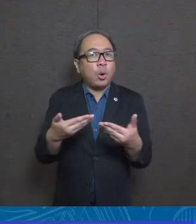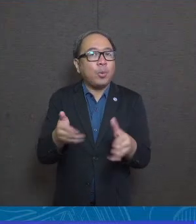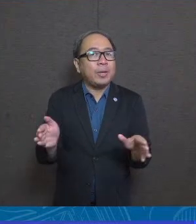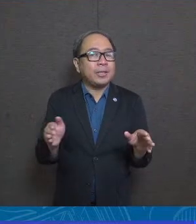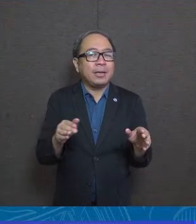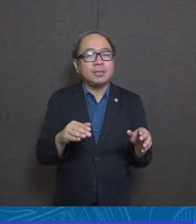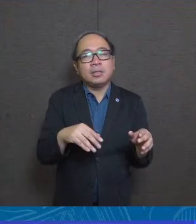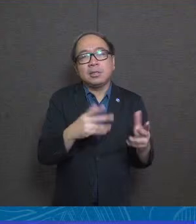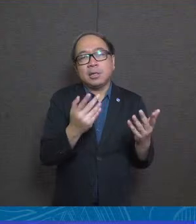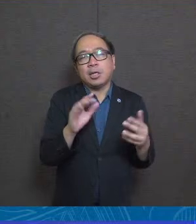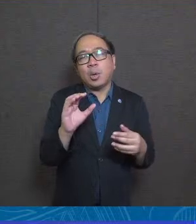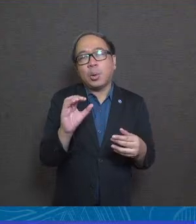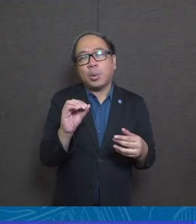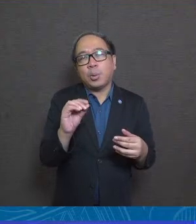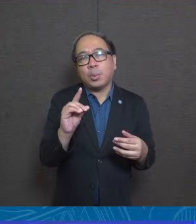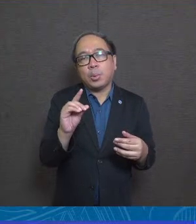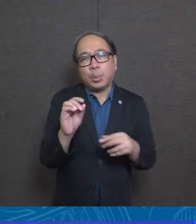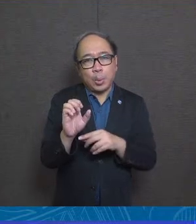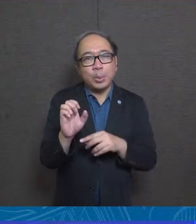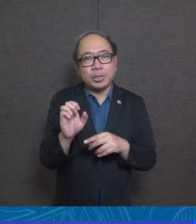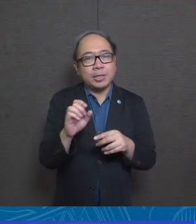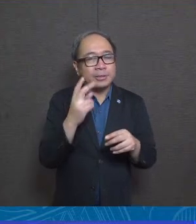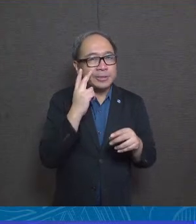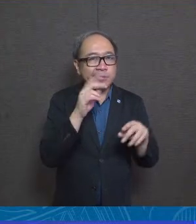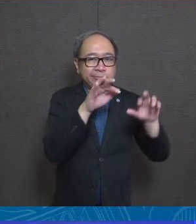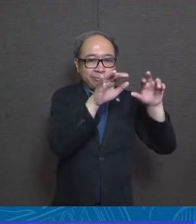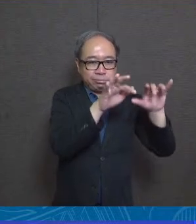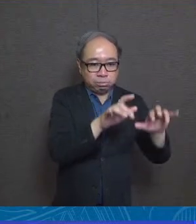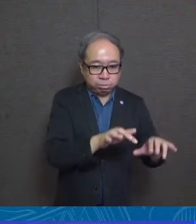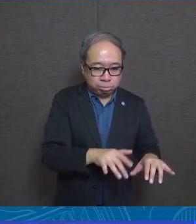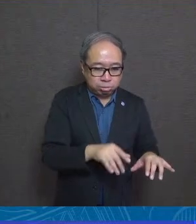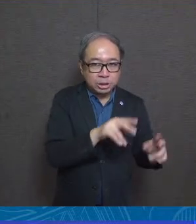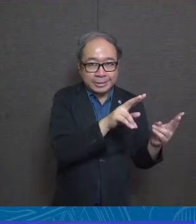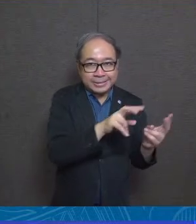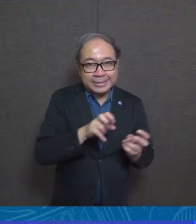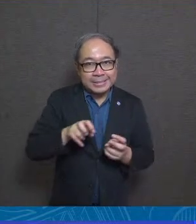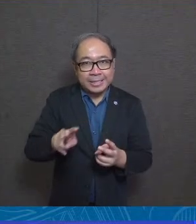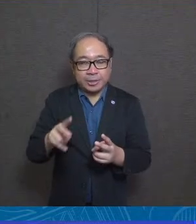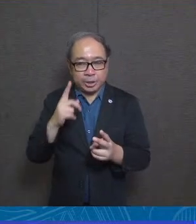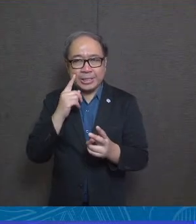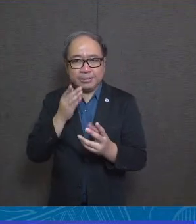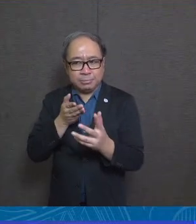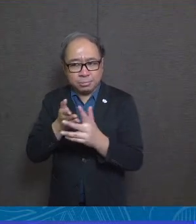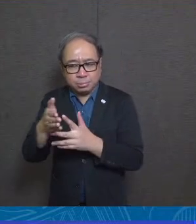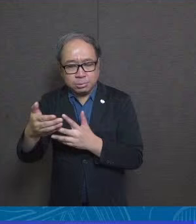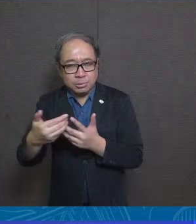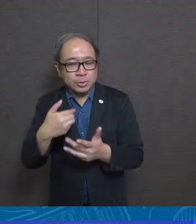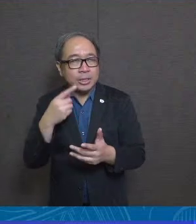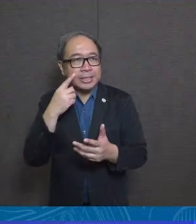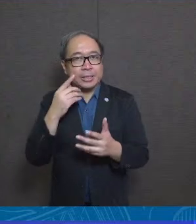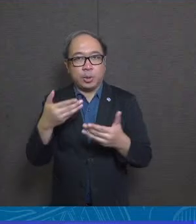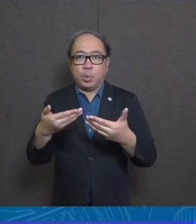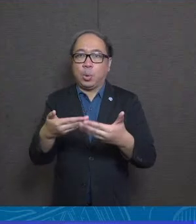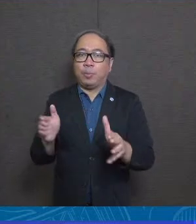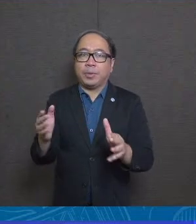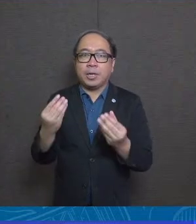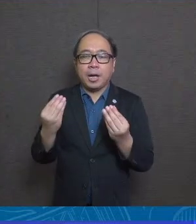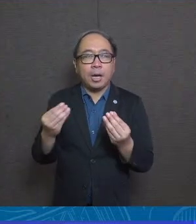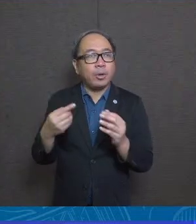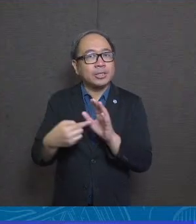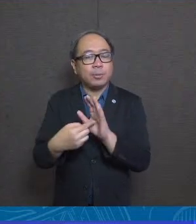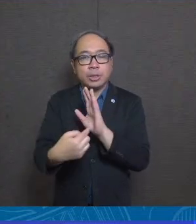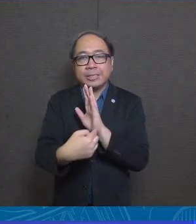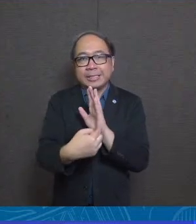very important for transparent AI. Then open infrastructures from physical to digital ones. For